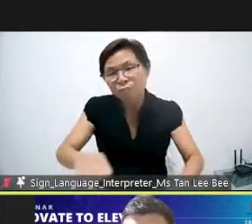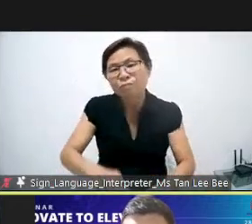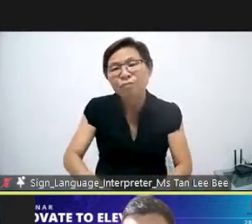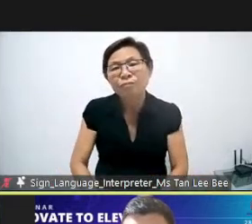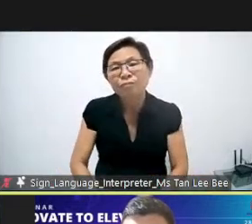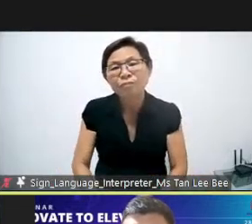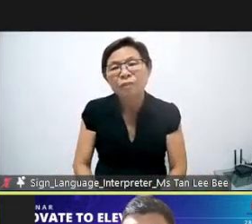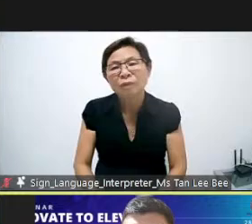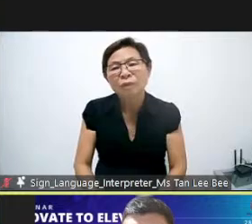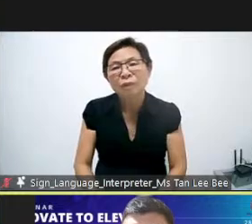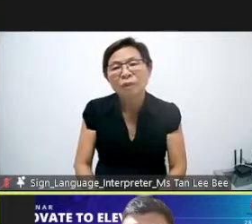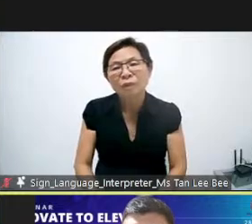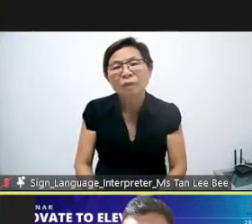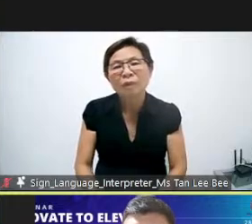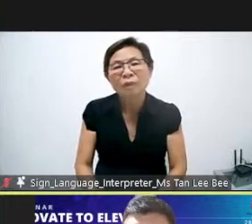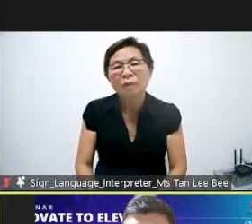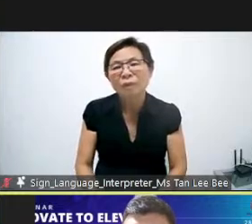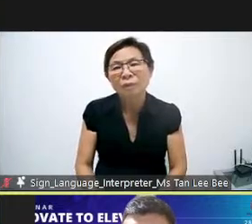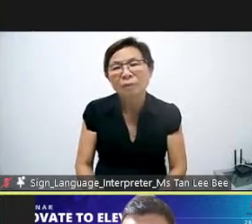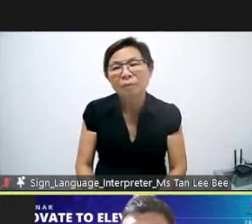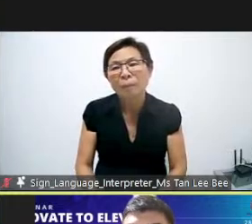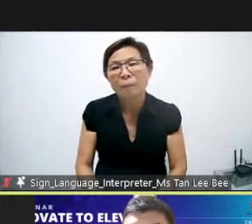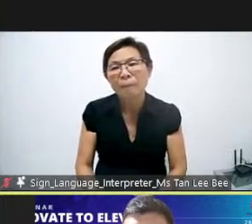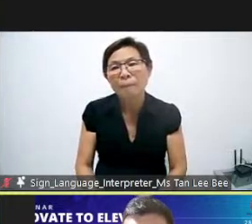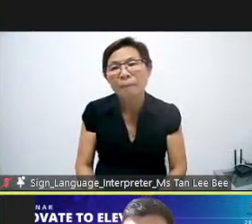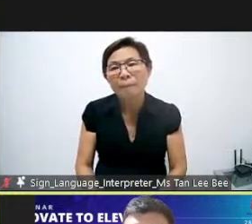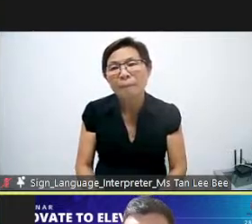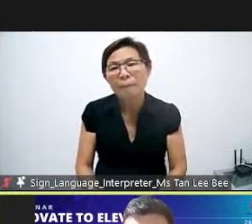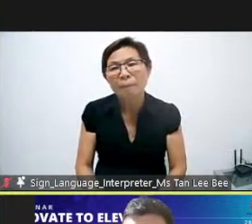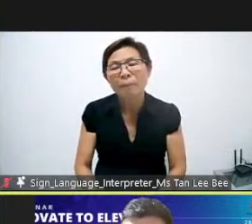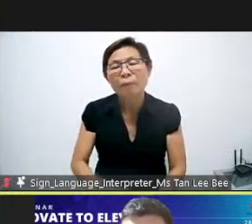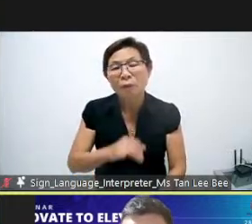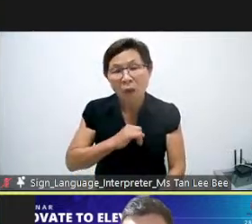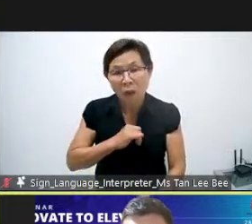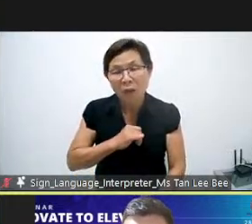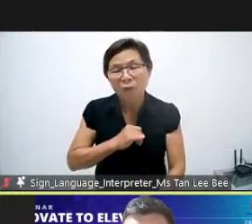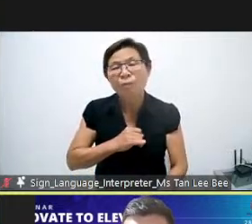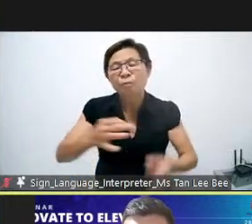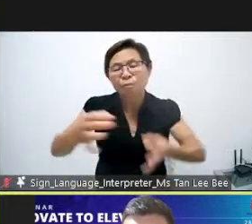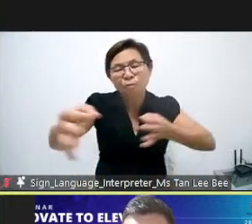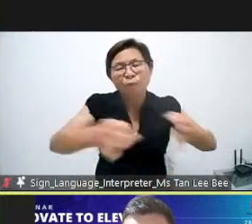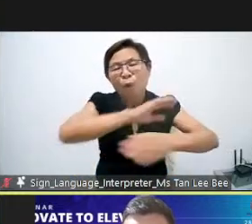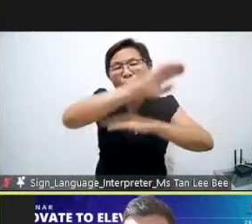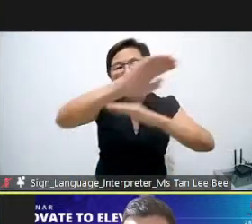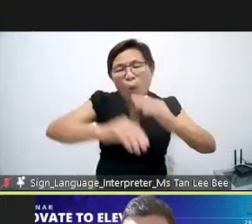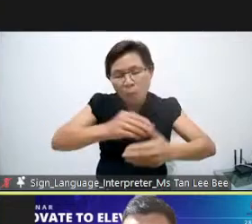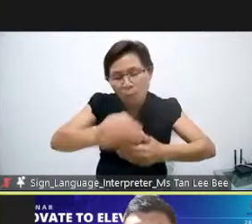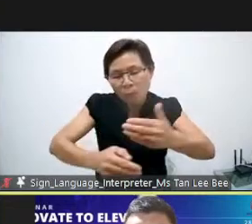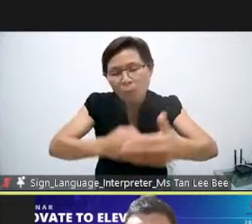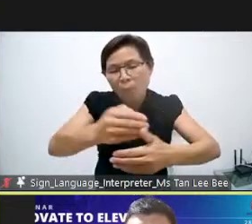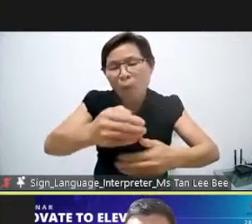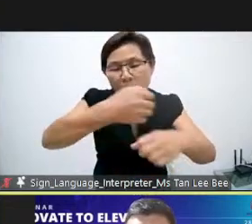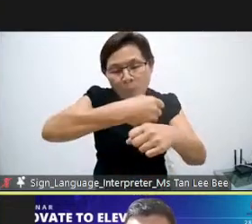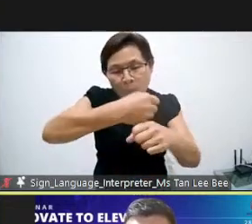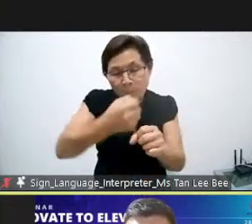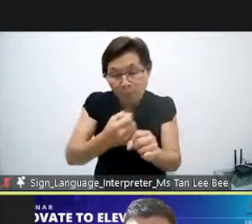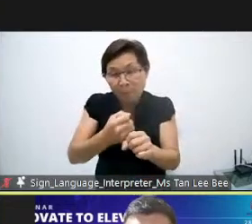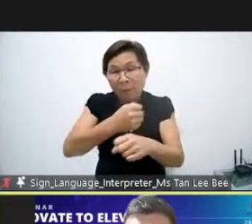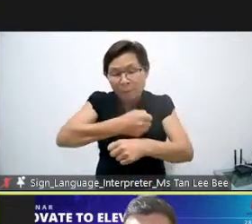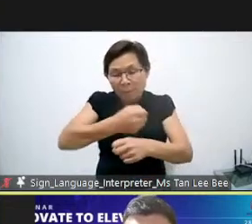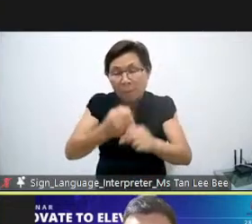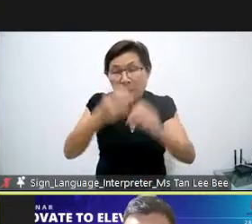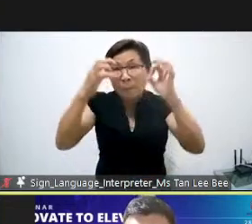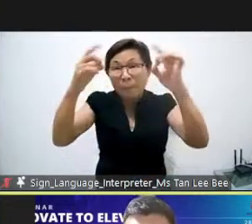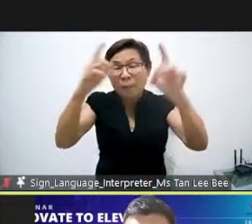I will walk you through the entire process. Wait. I will be walking you through the entire process of creating the